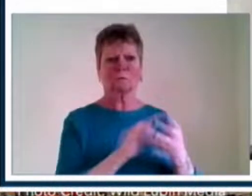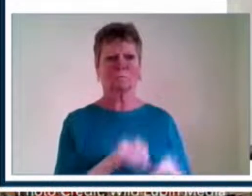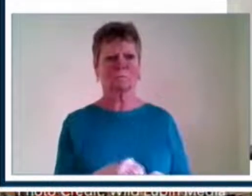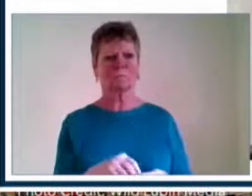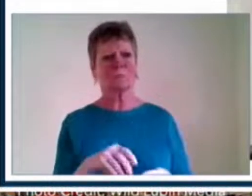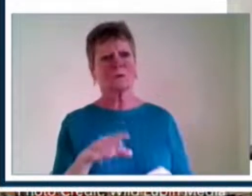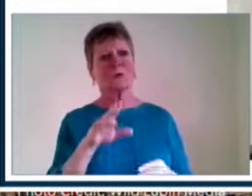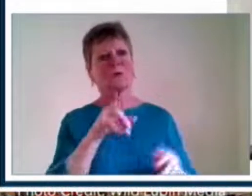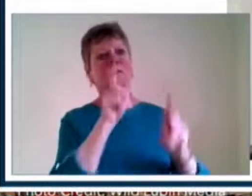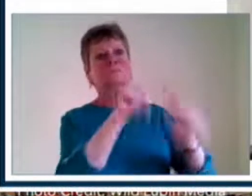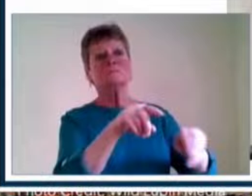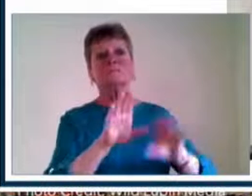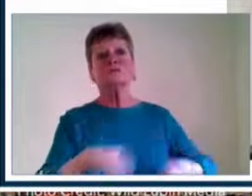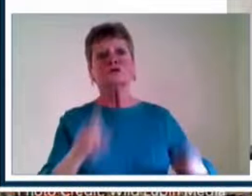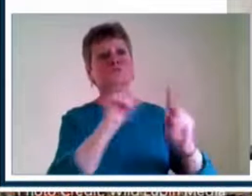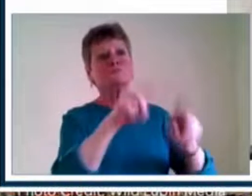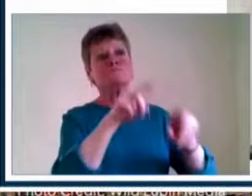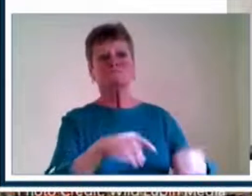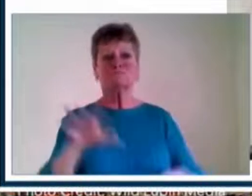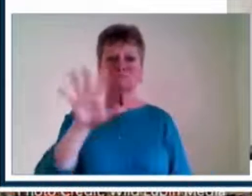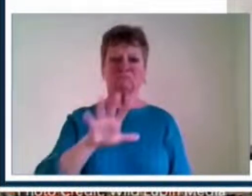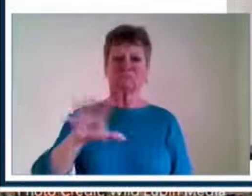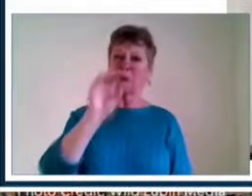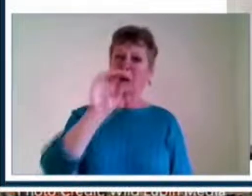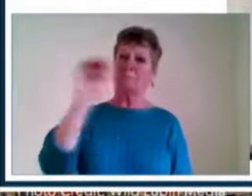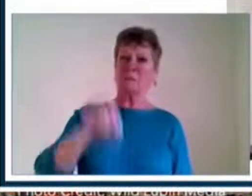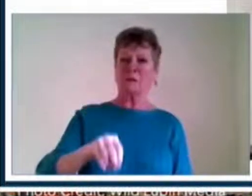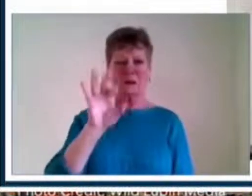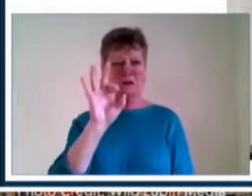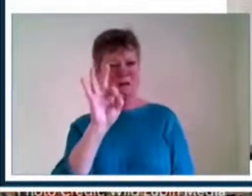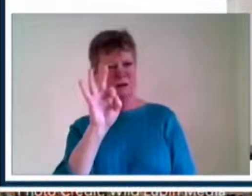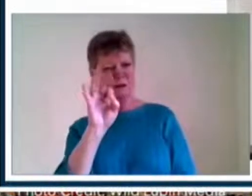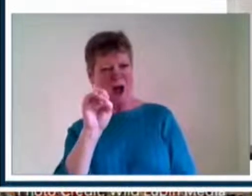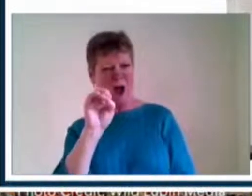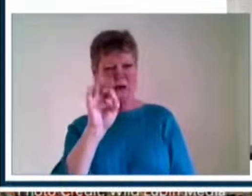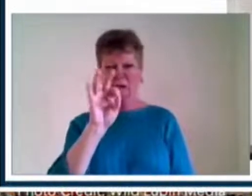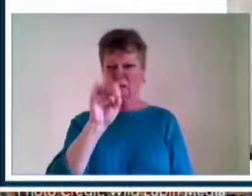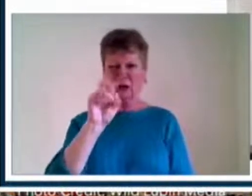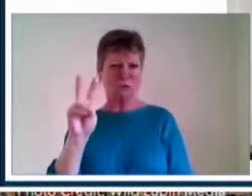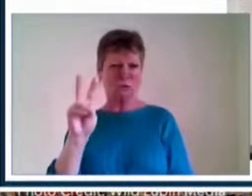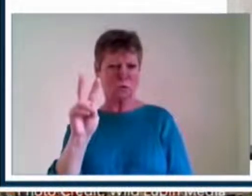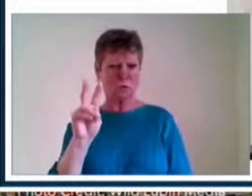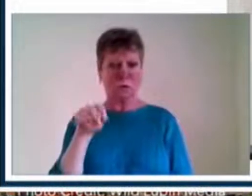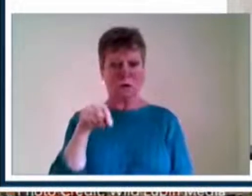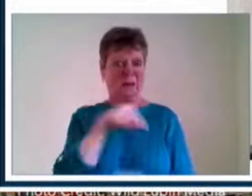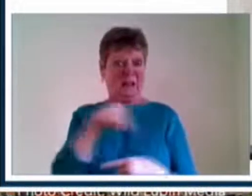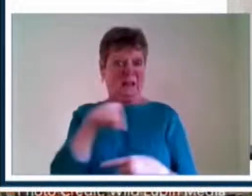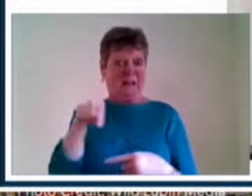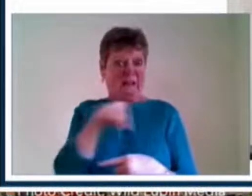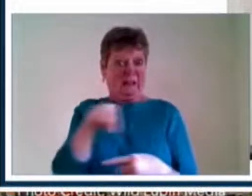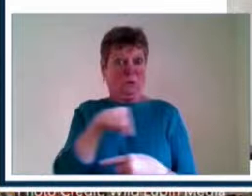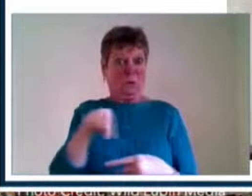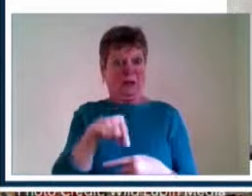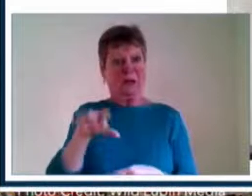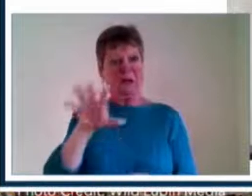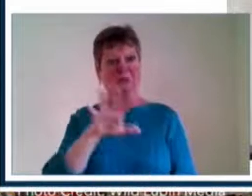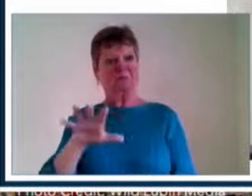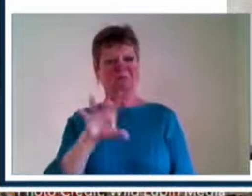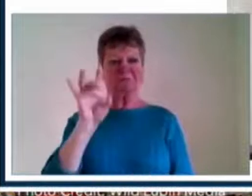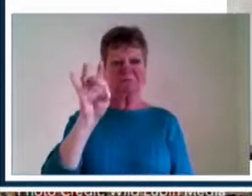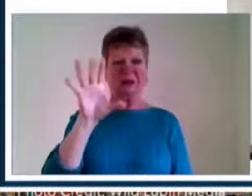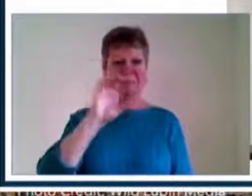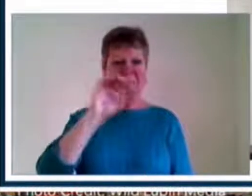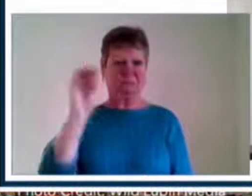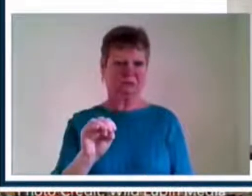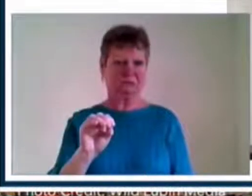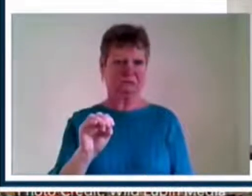of 90 to 92%. This week, average attendance has been in the range of 85%.